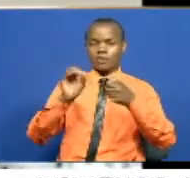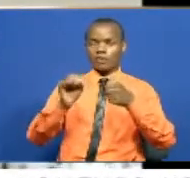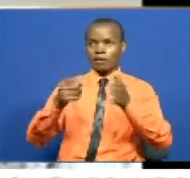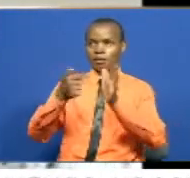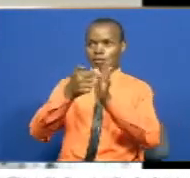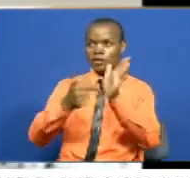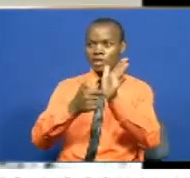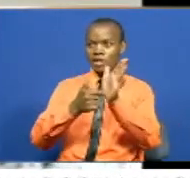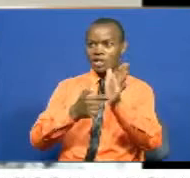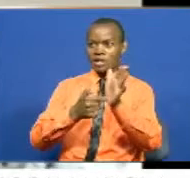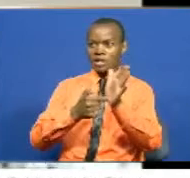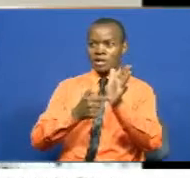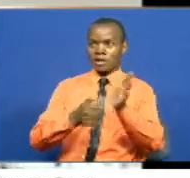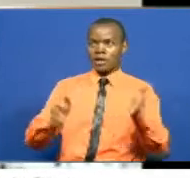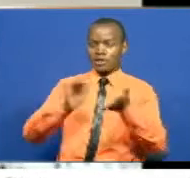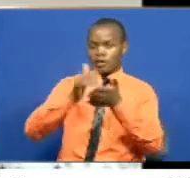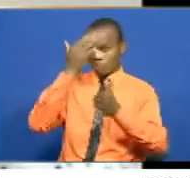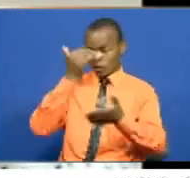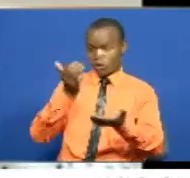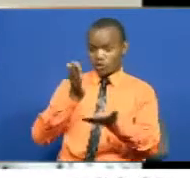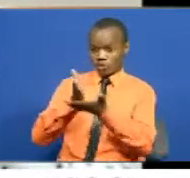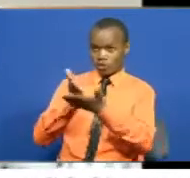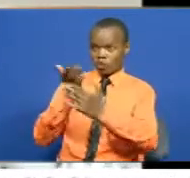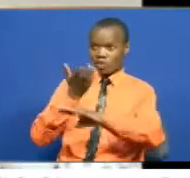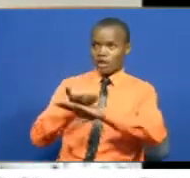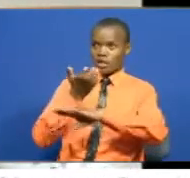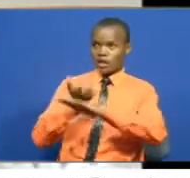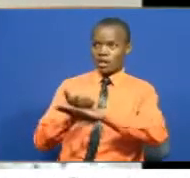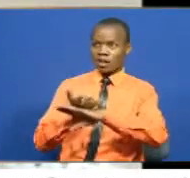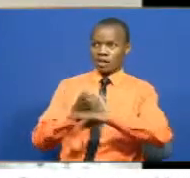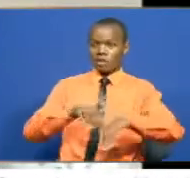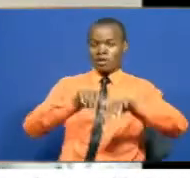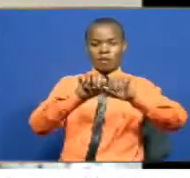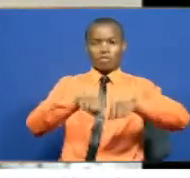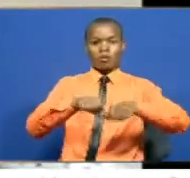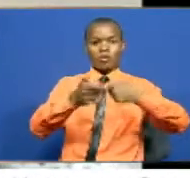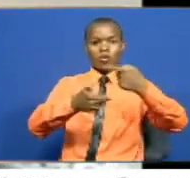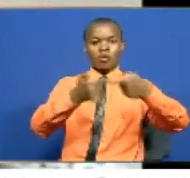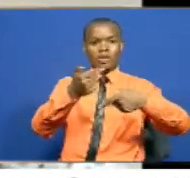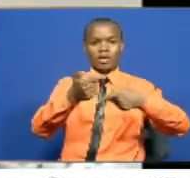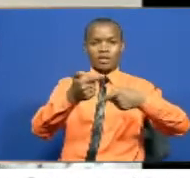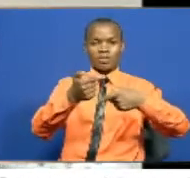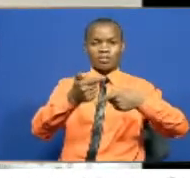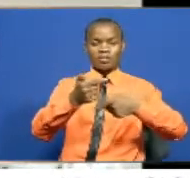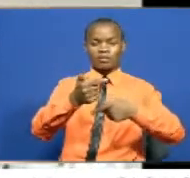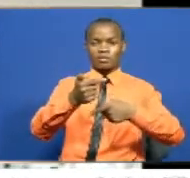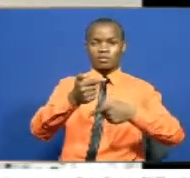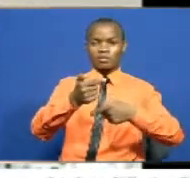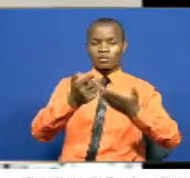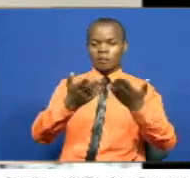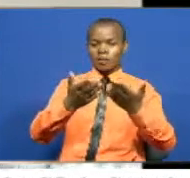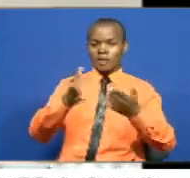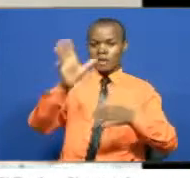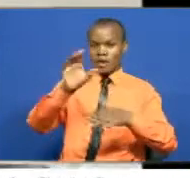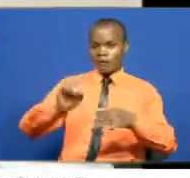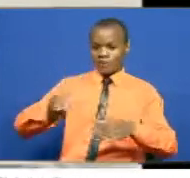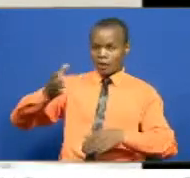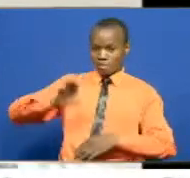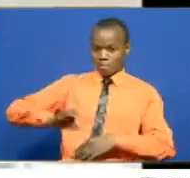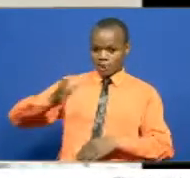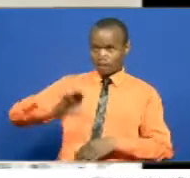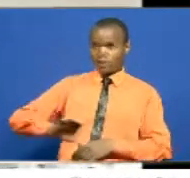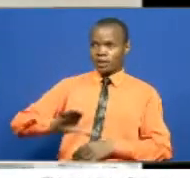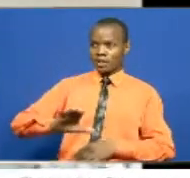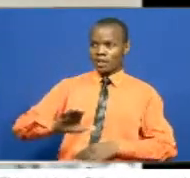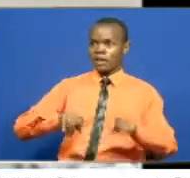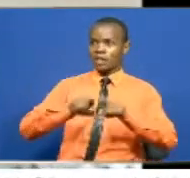can say it will be difficult to us to qualify for the AfroBasket. Because if we want